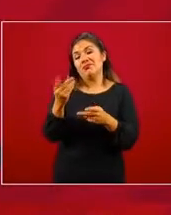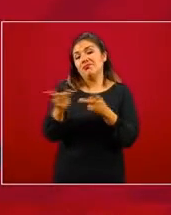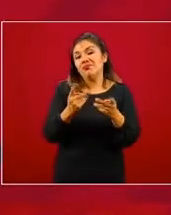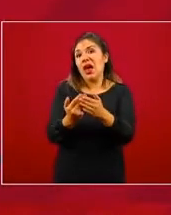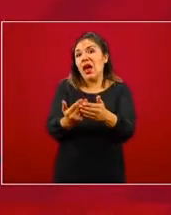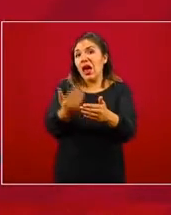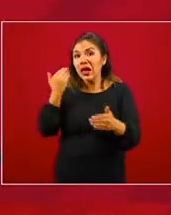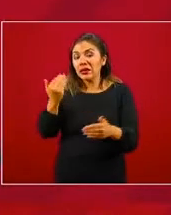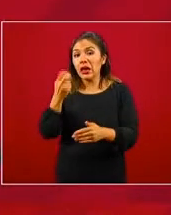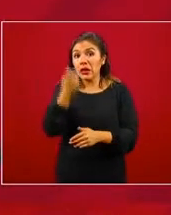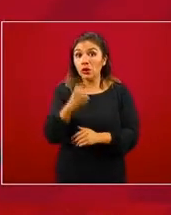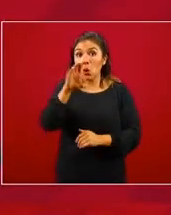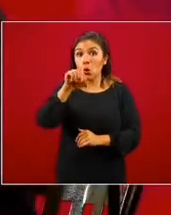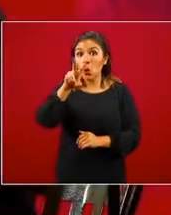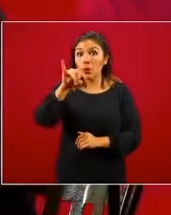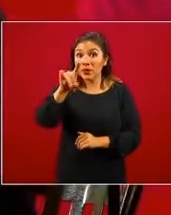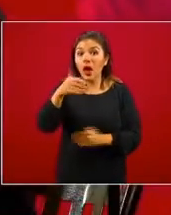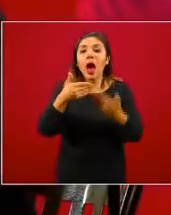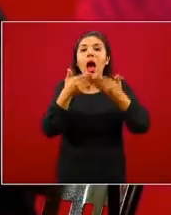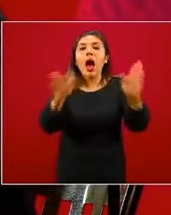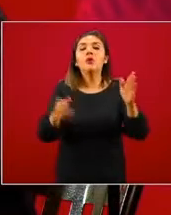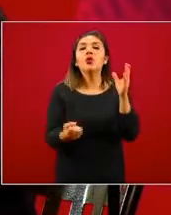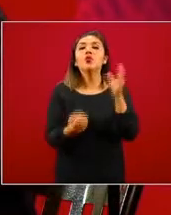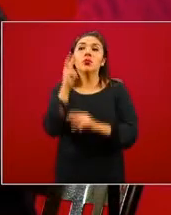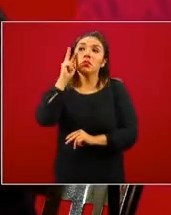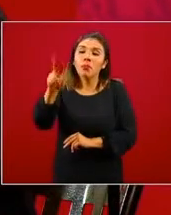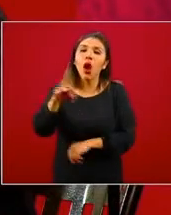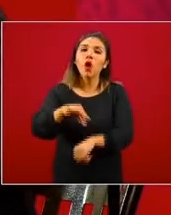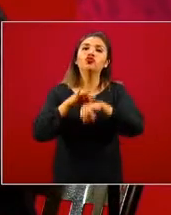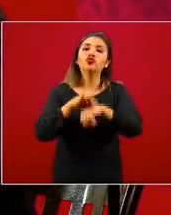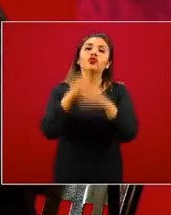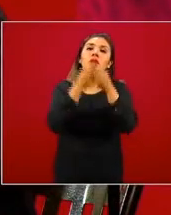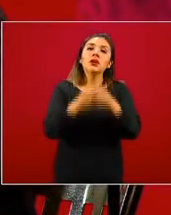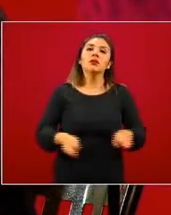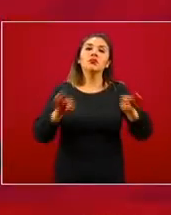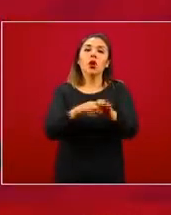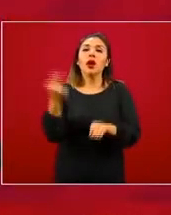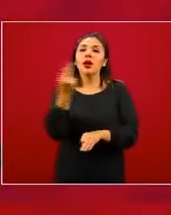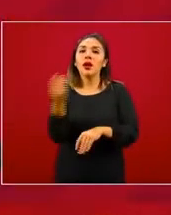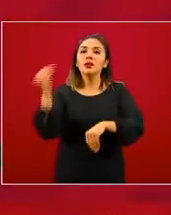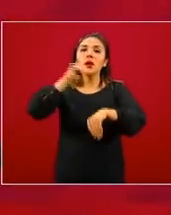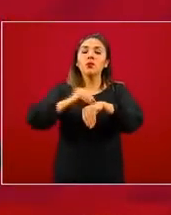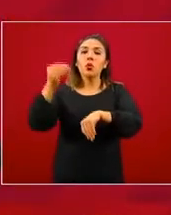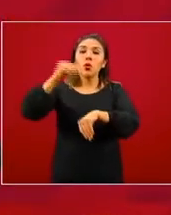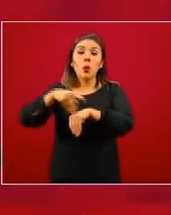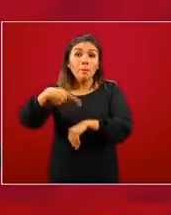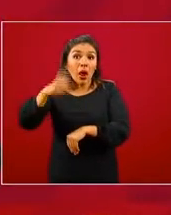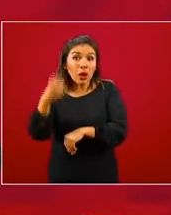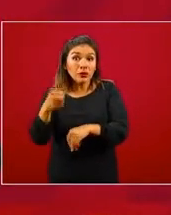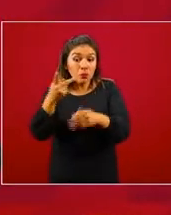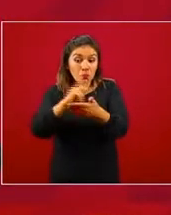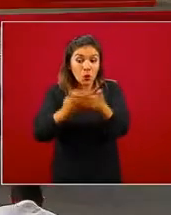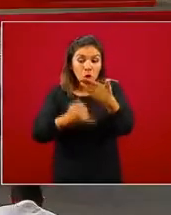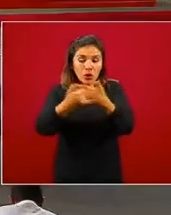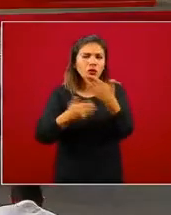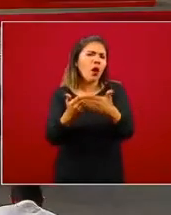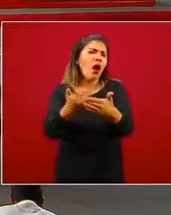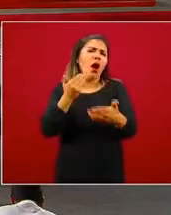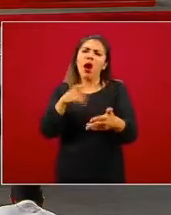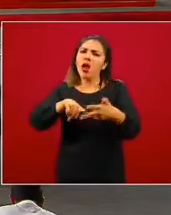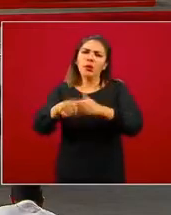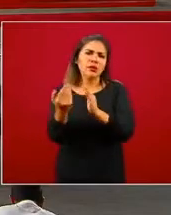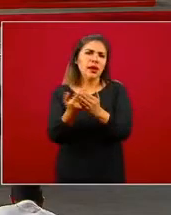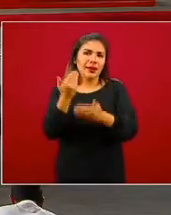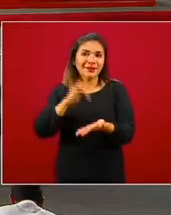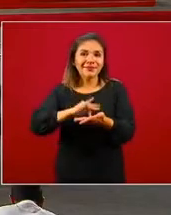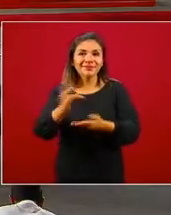safety. Now, all of this preparing, this happened before COVID, but COVID makes our steps even more sure